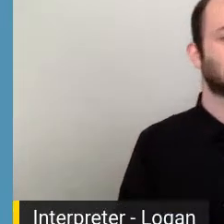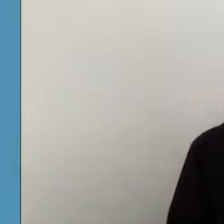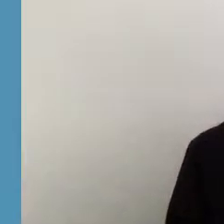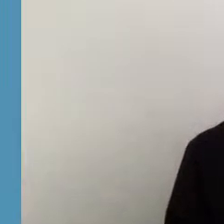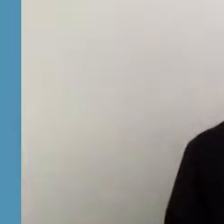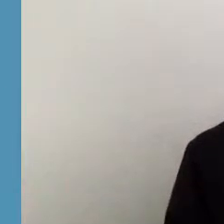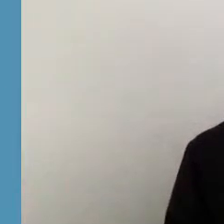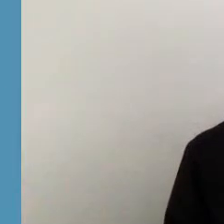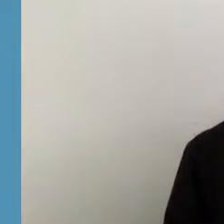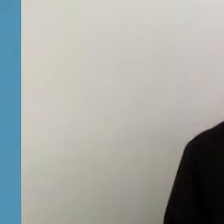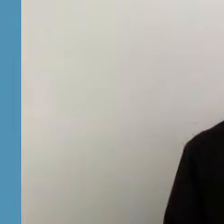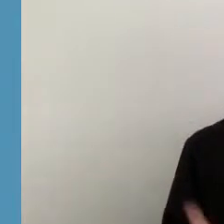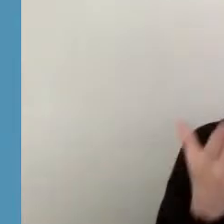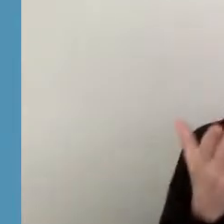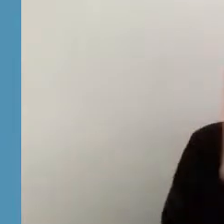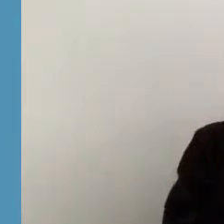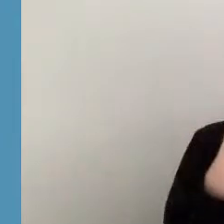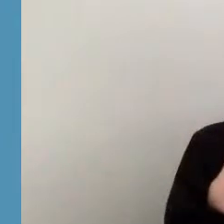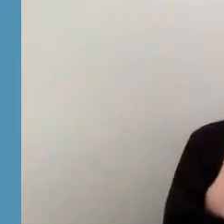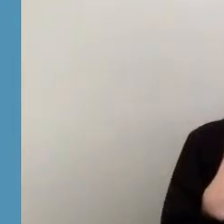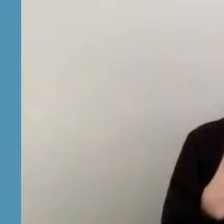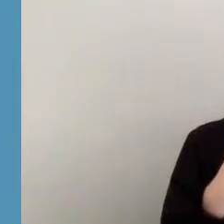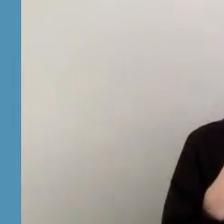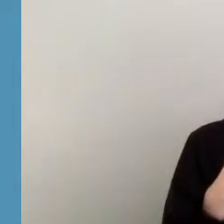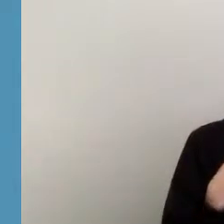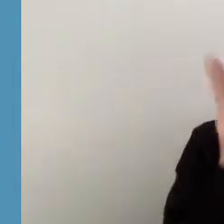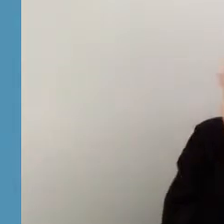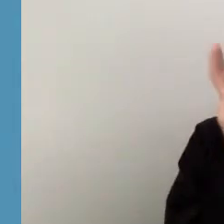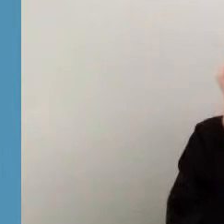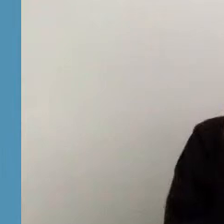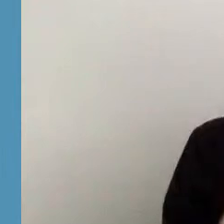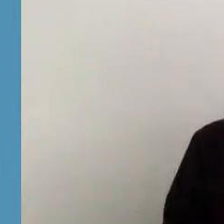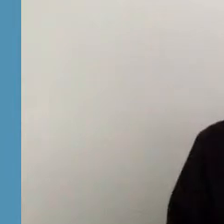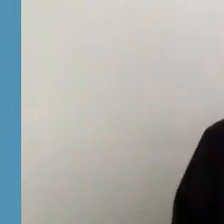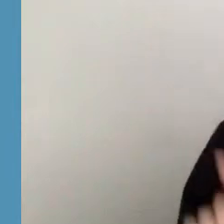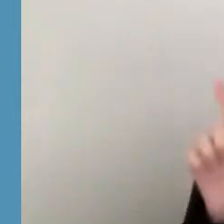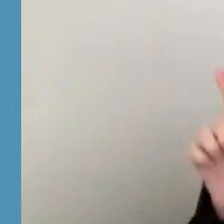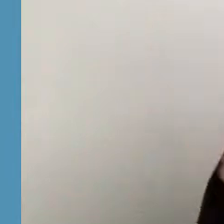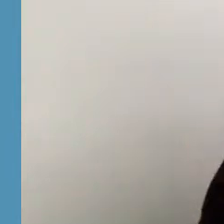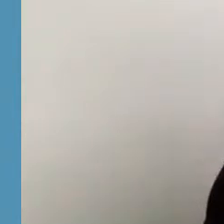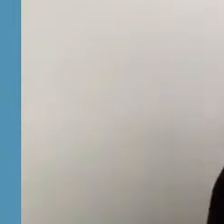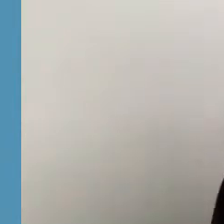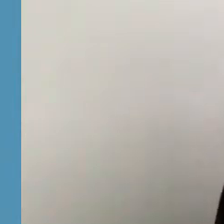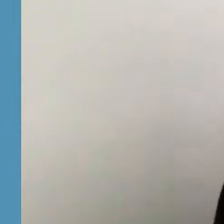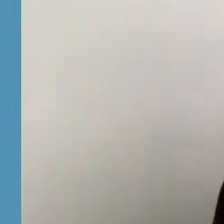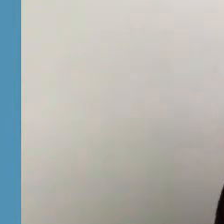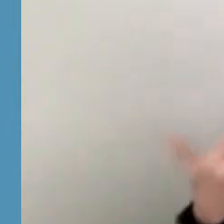If there's a share audio. 1 second, I'm going to reshare.